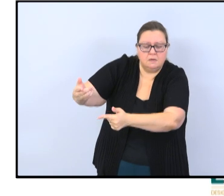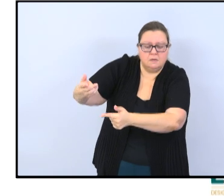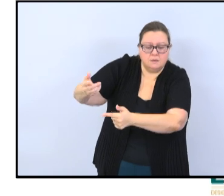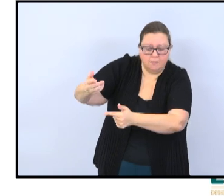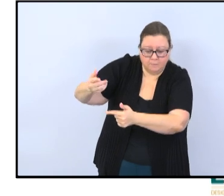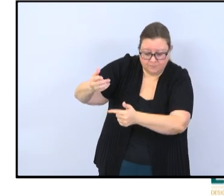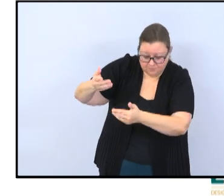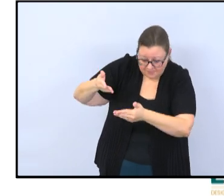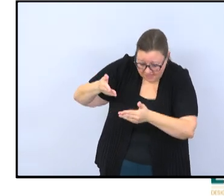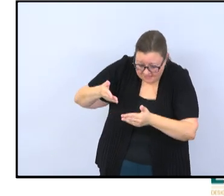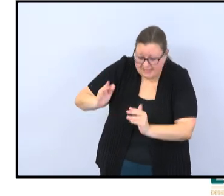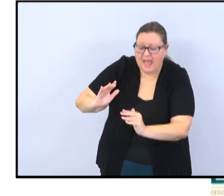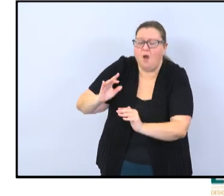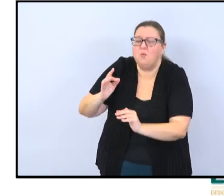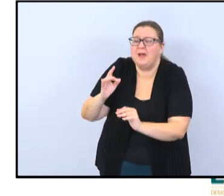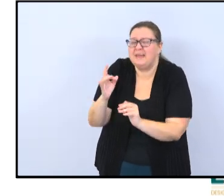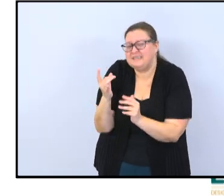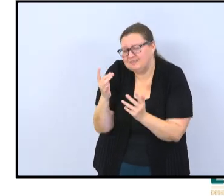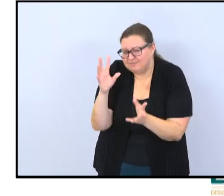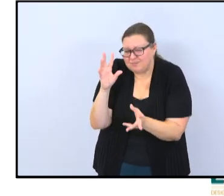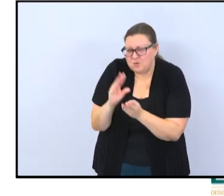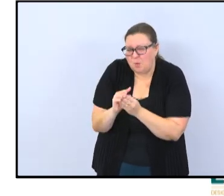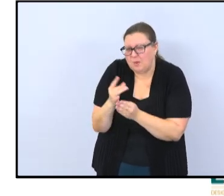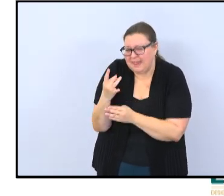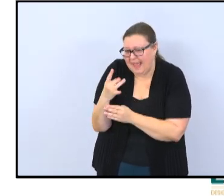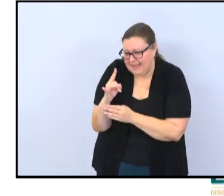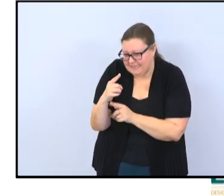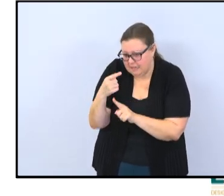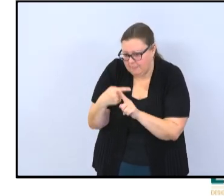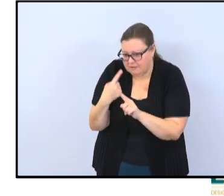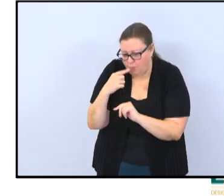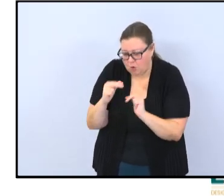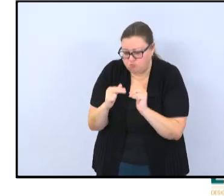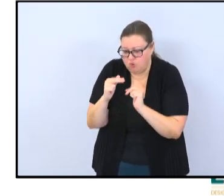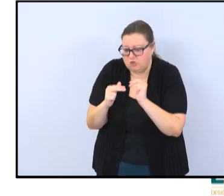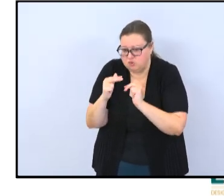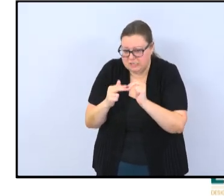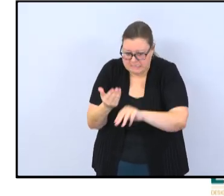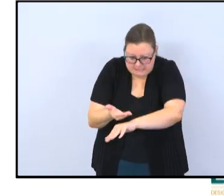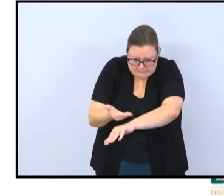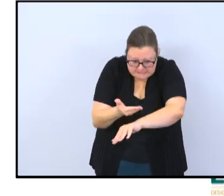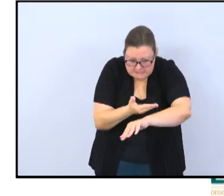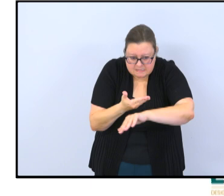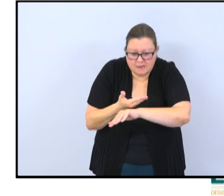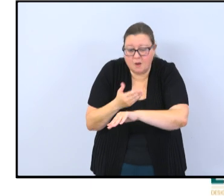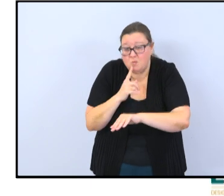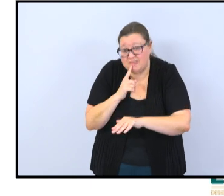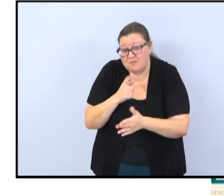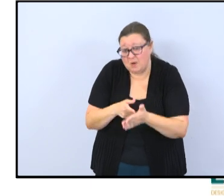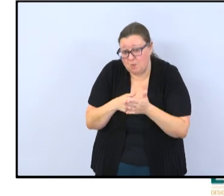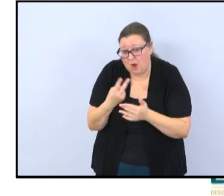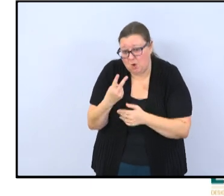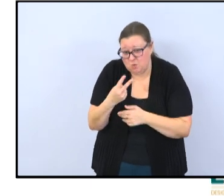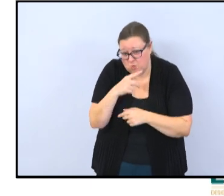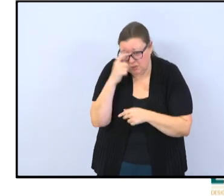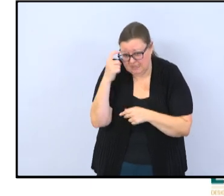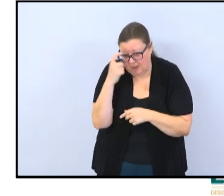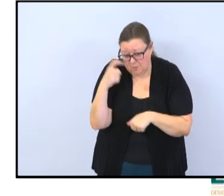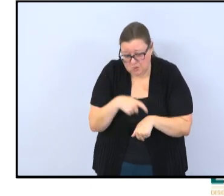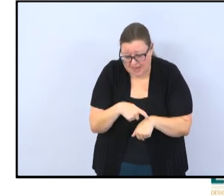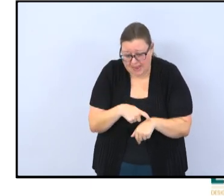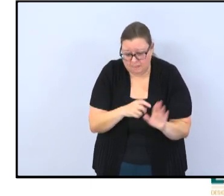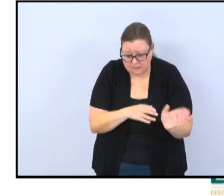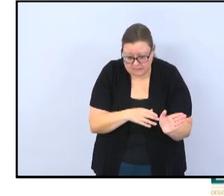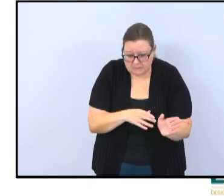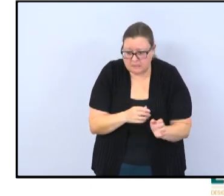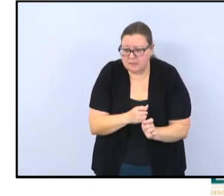allowing 18 months, more or less, for the construction process. We're actually taking it through 2 summers. I don't know if y'all have heard about supply